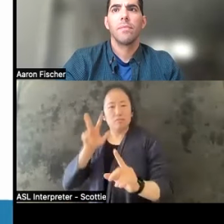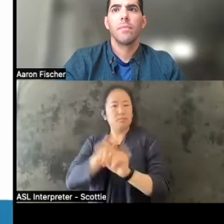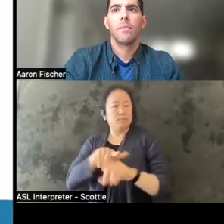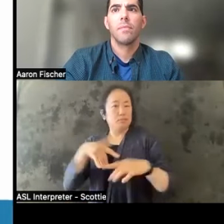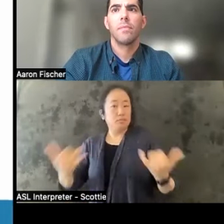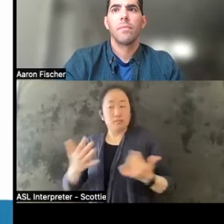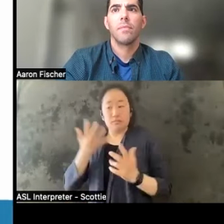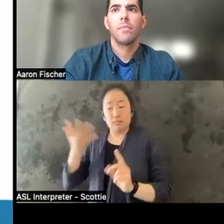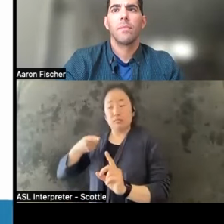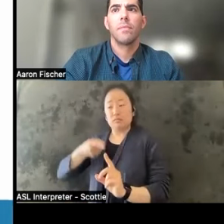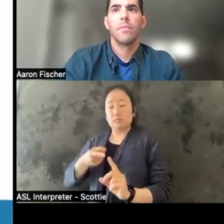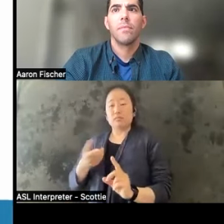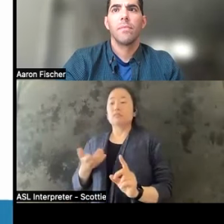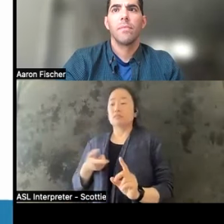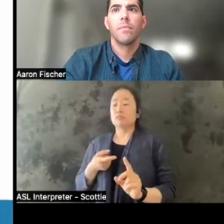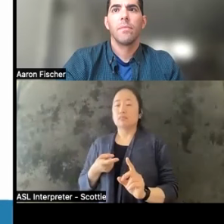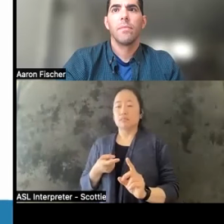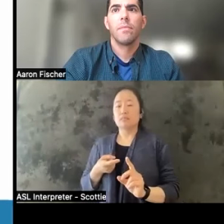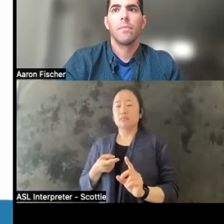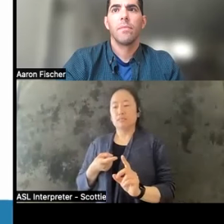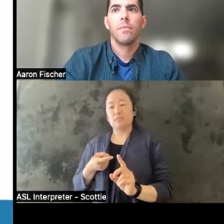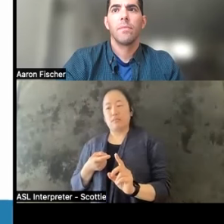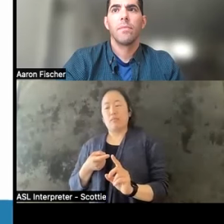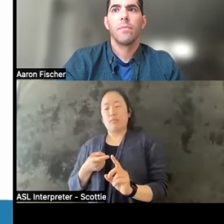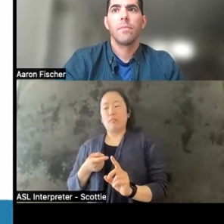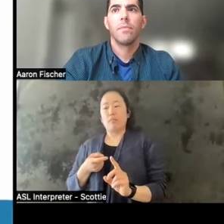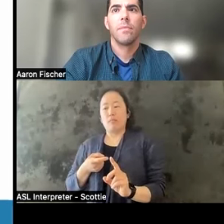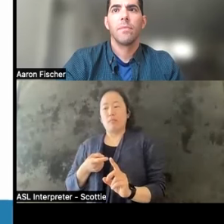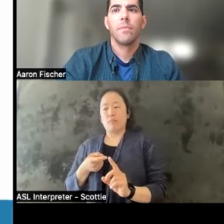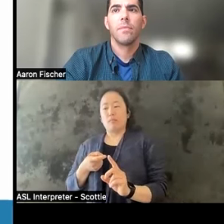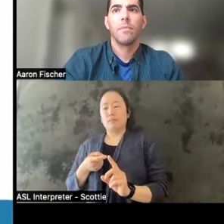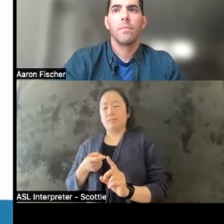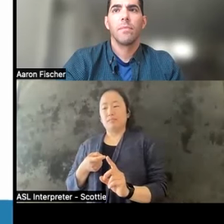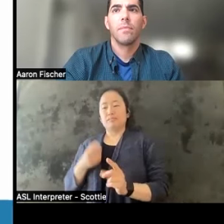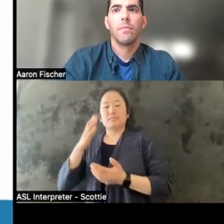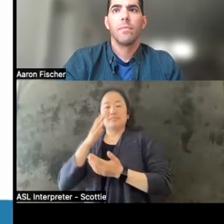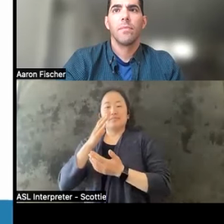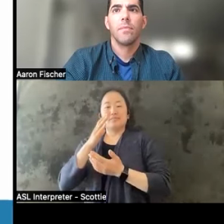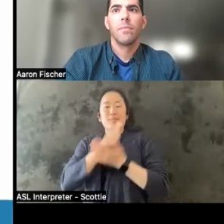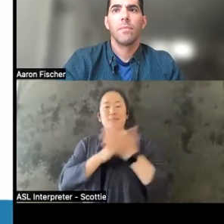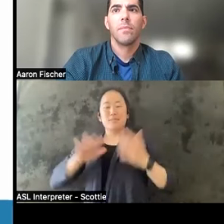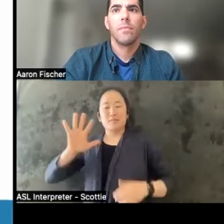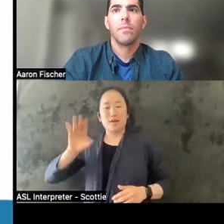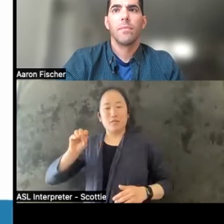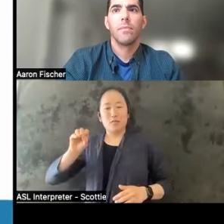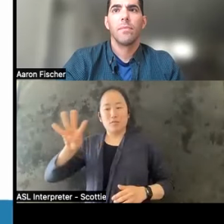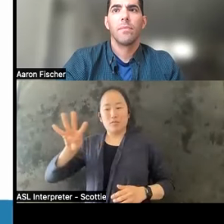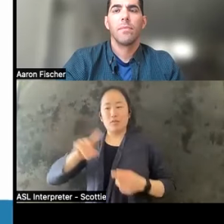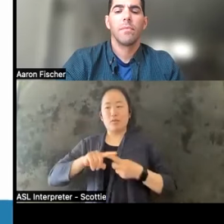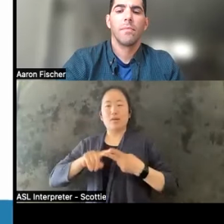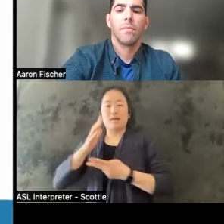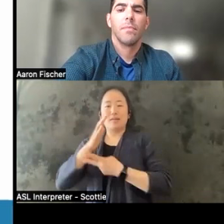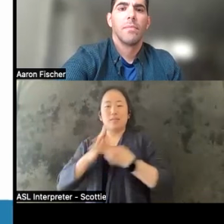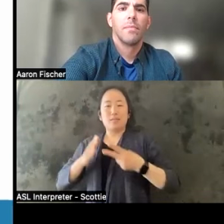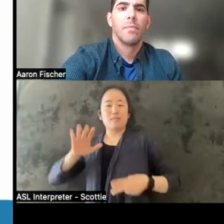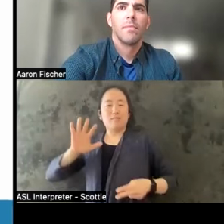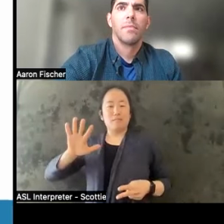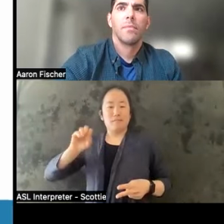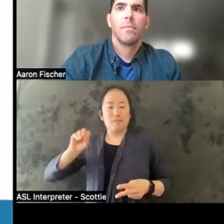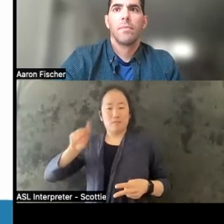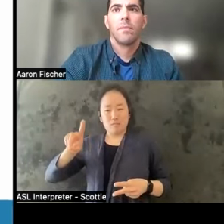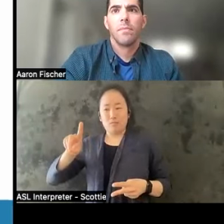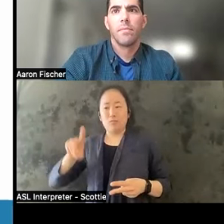today's discussion, is our Section 504 and Section 501 of the Rehabilitation Act.